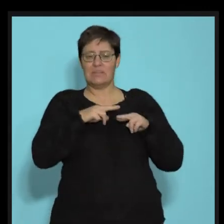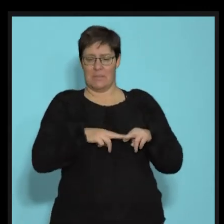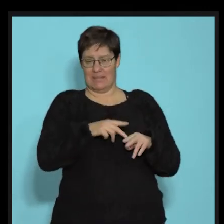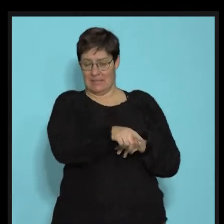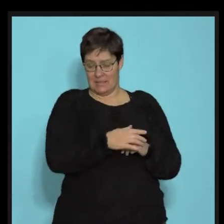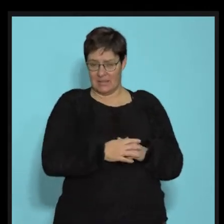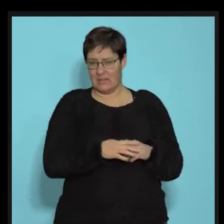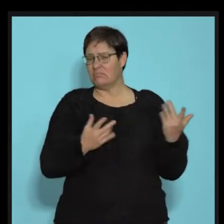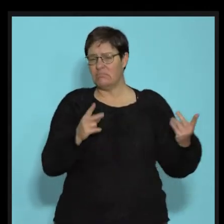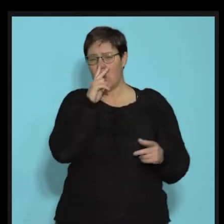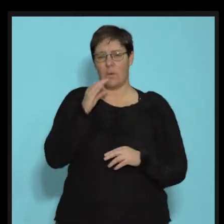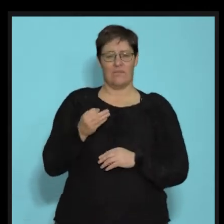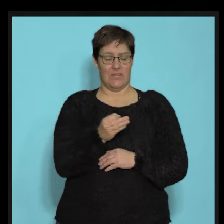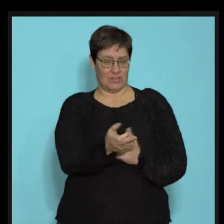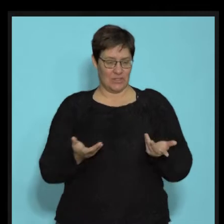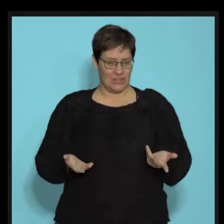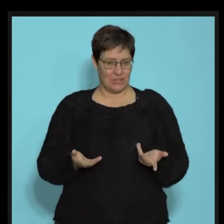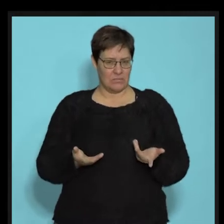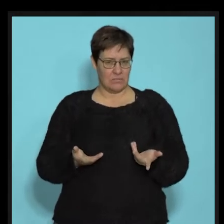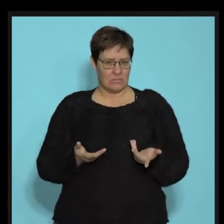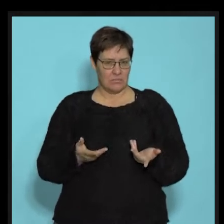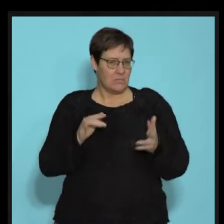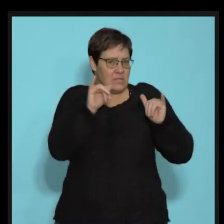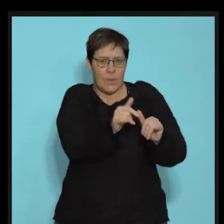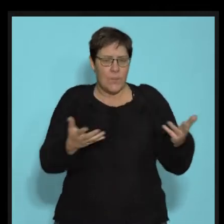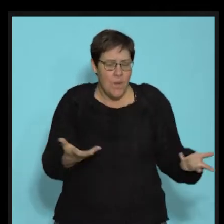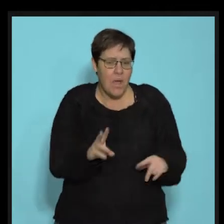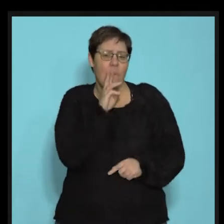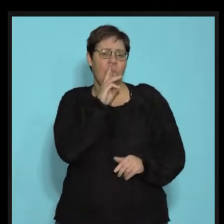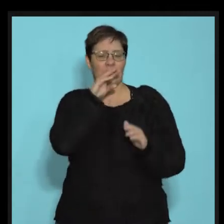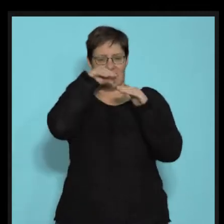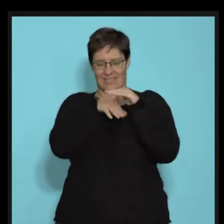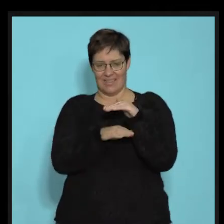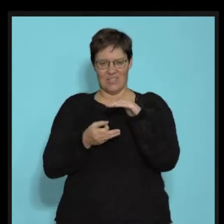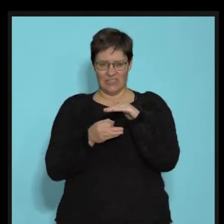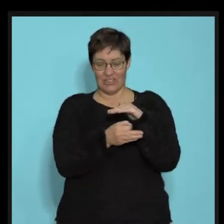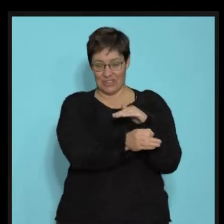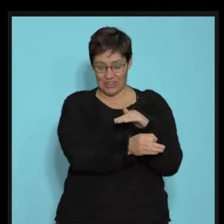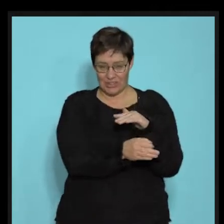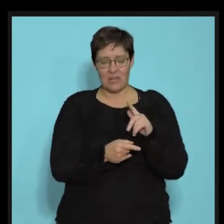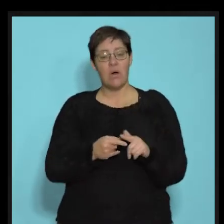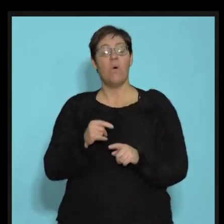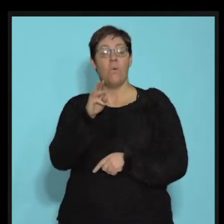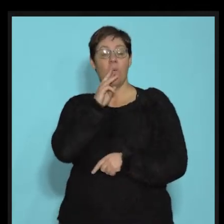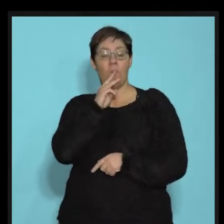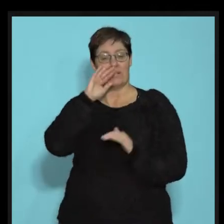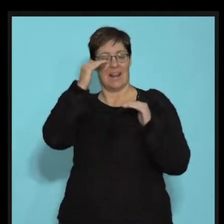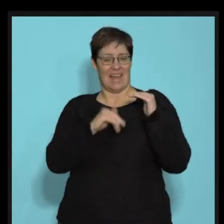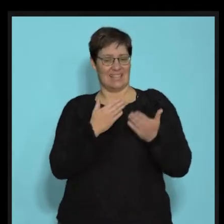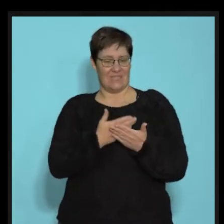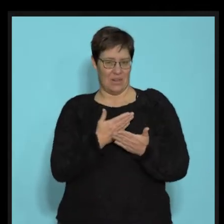for example, we look at the fish. It lives in water, right? And there's less water available,